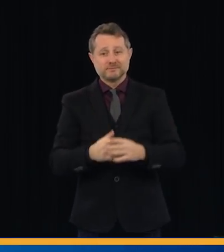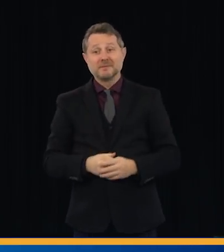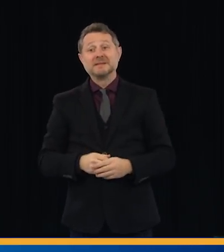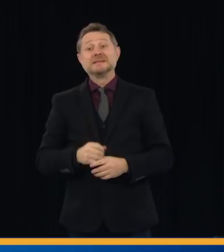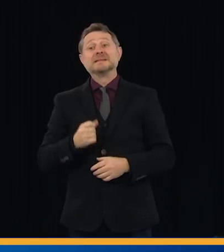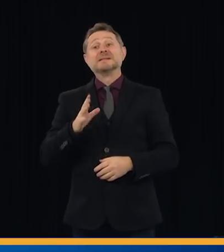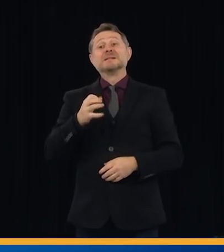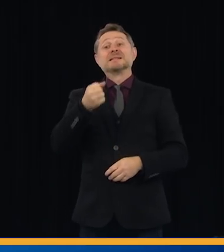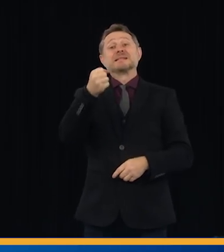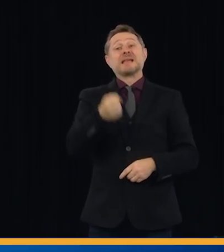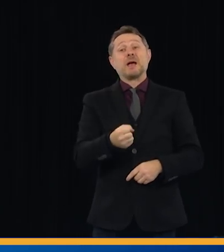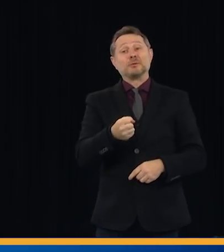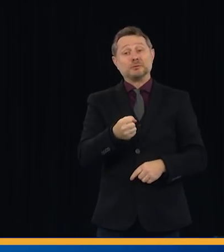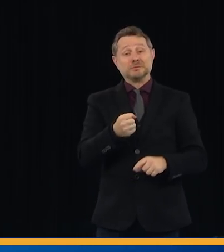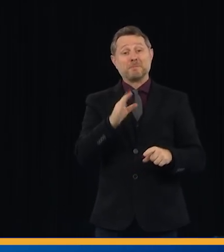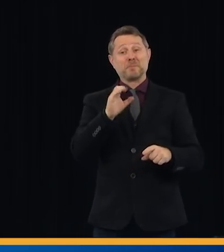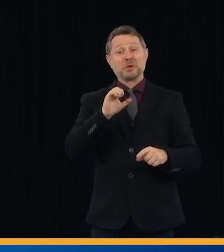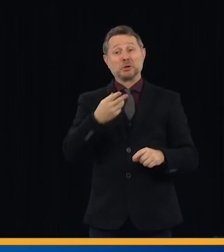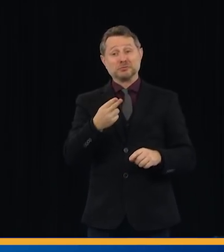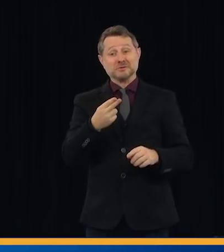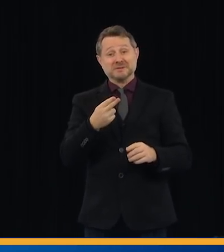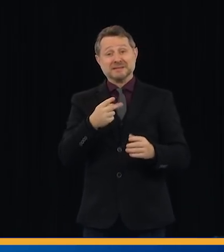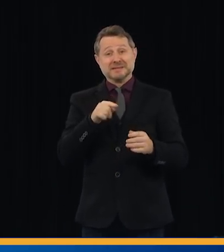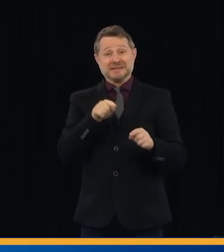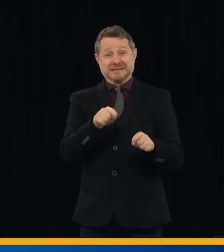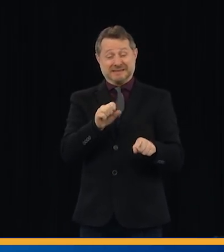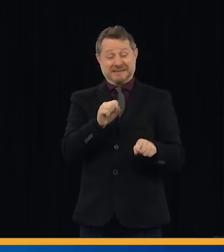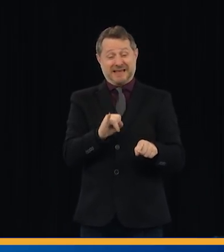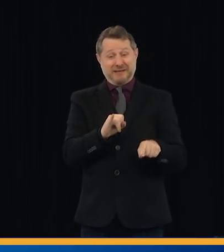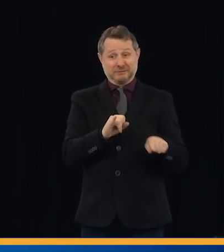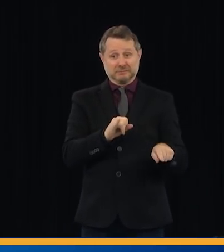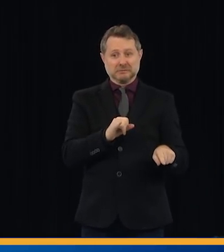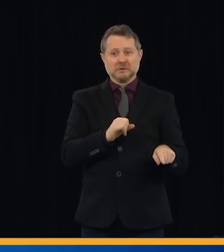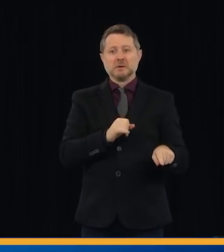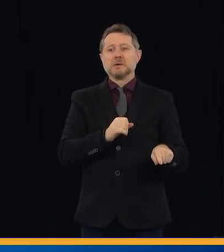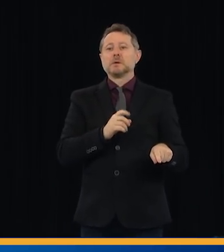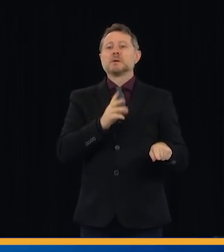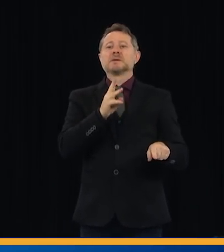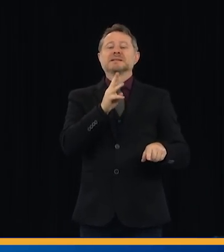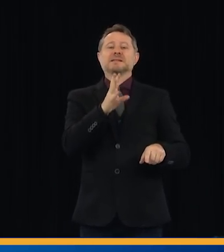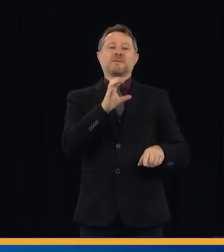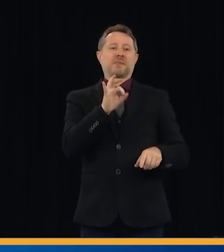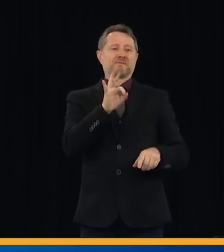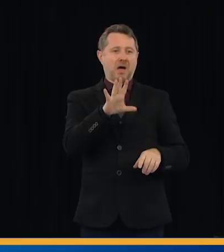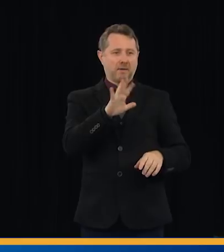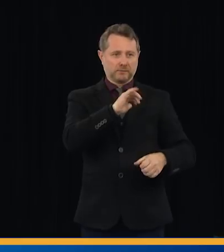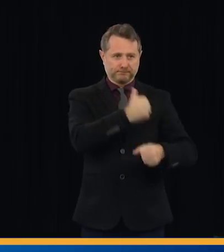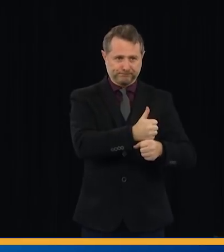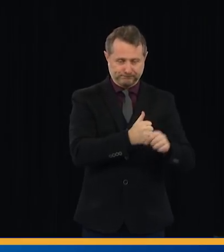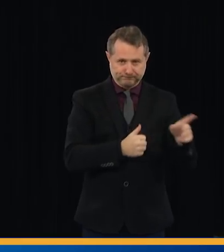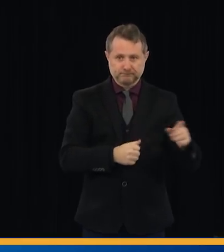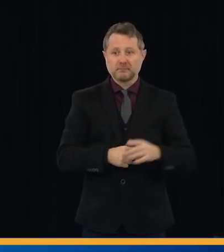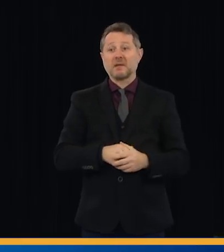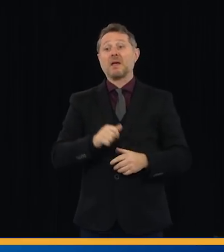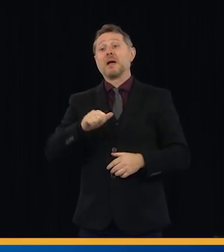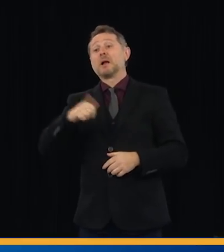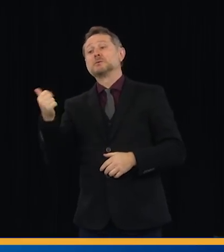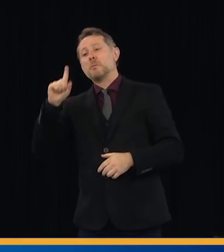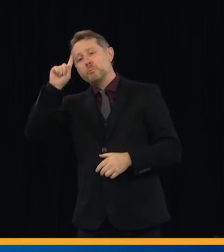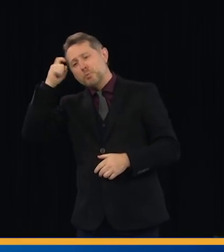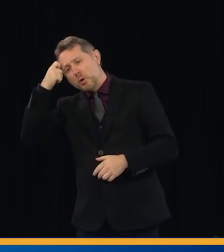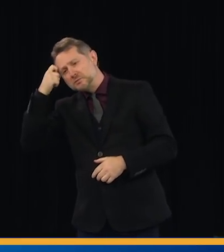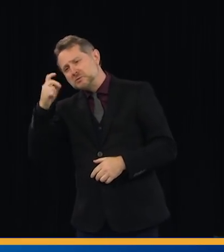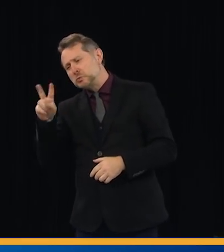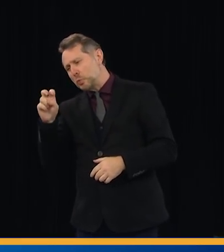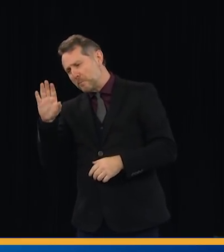Psychiatric Center on Staten Island, which is opening up. We have the Westchester Square Bronx, 200 beds, Health Alliance